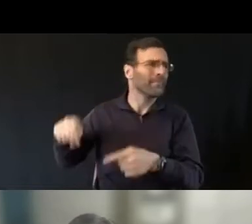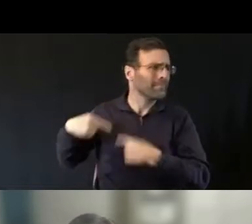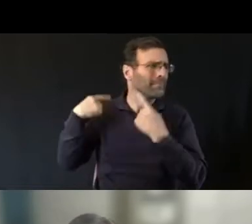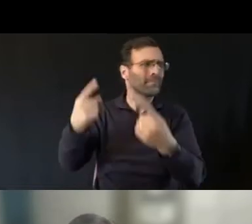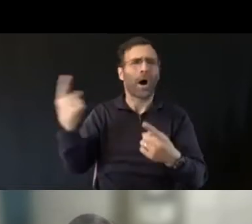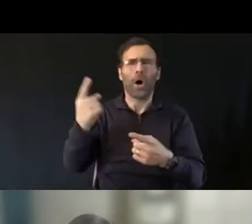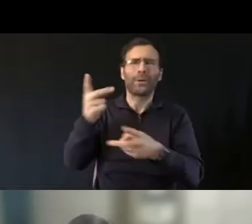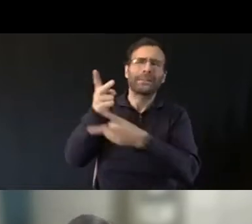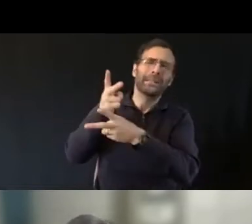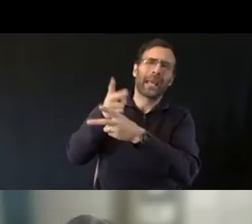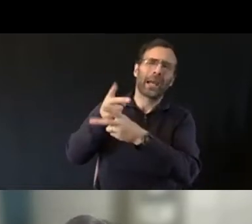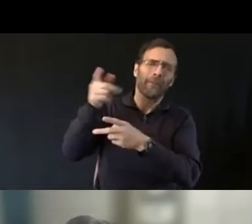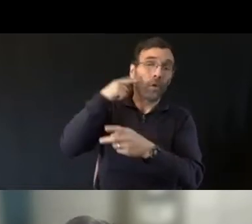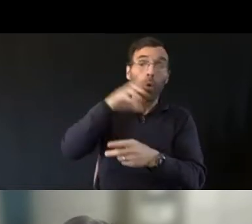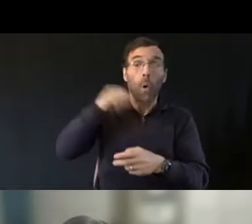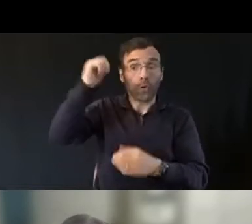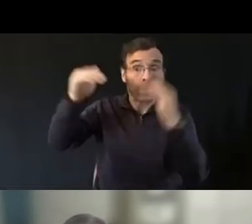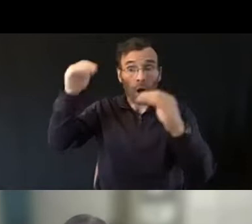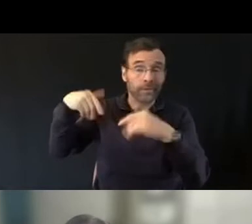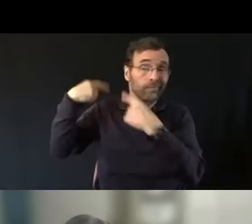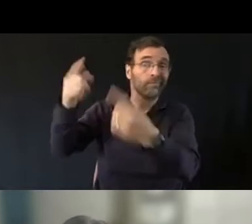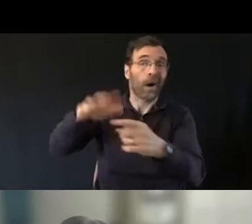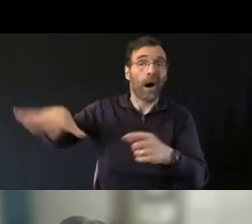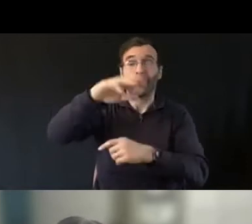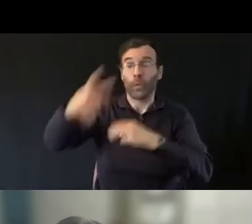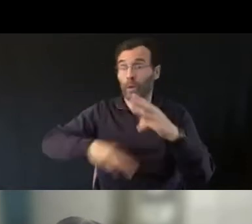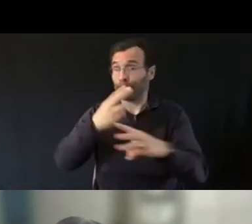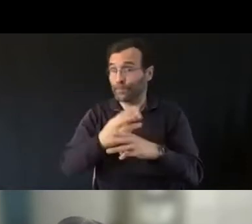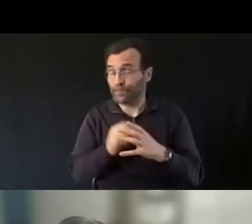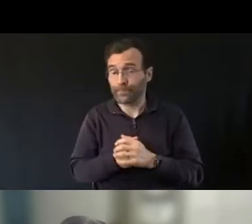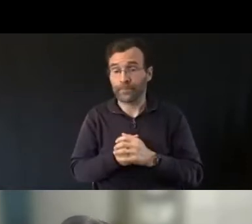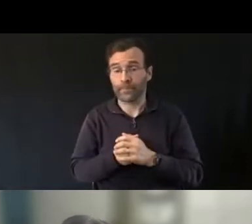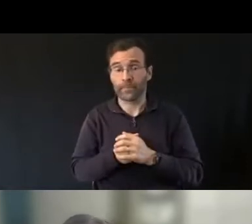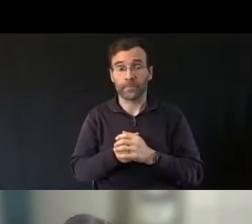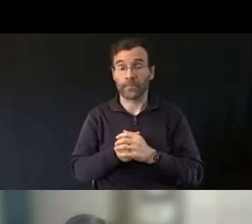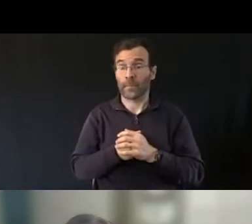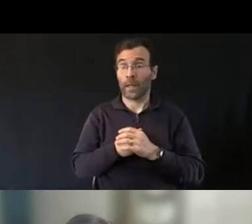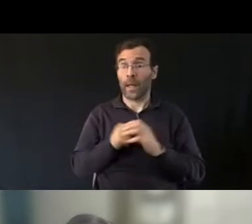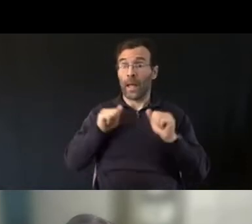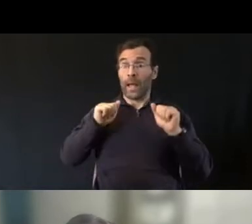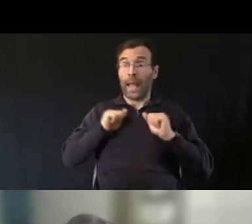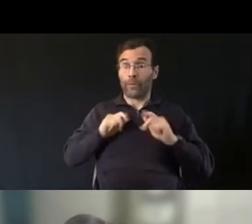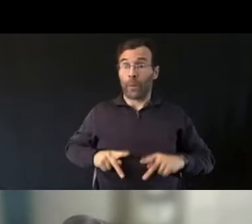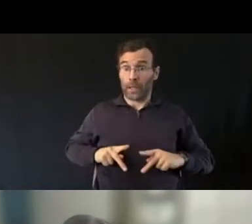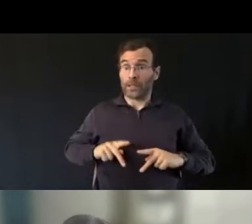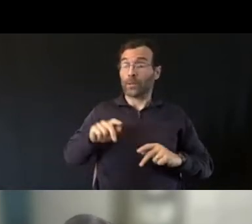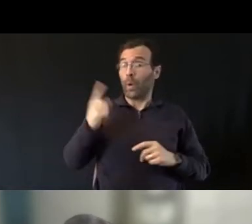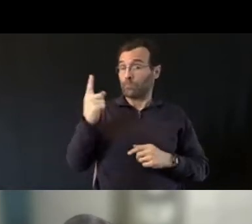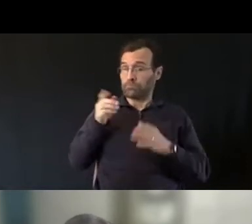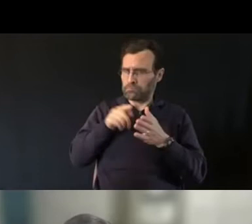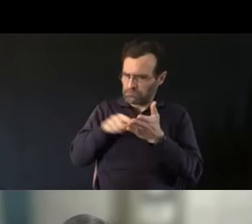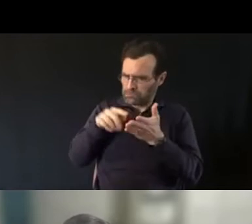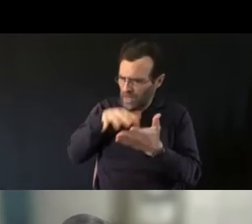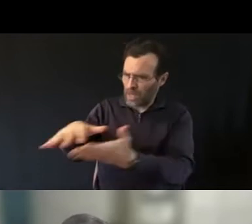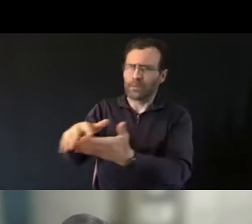older adults across the world. In fact, there was a renowned anthropologist who was asked, when do we really